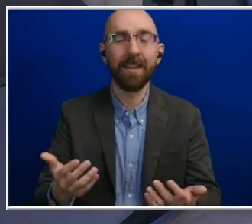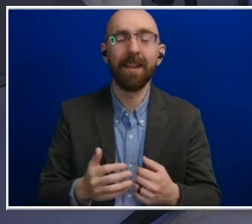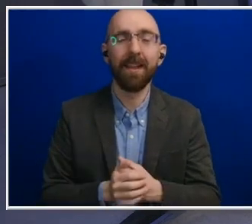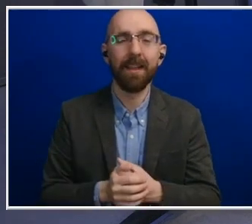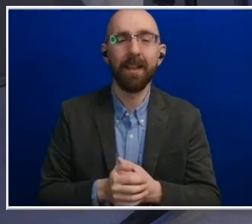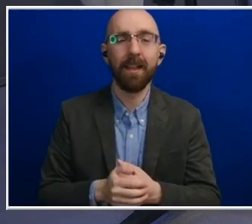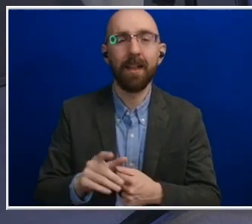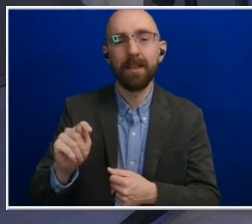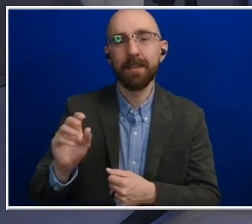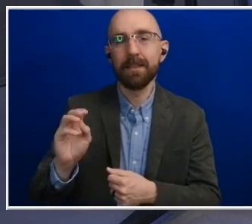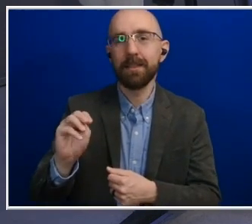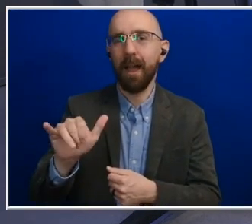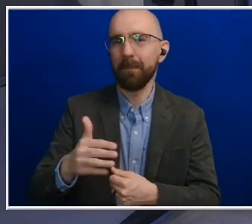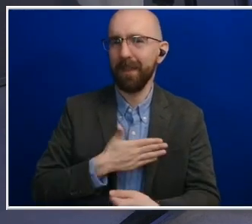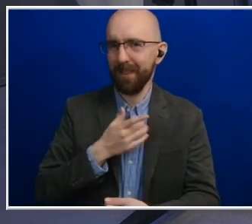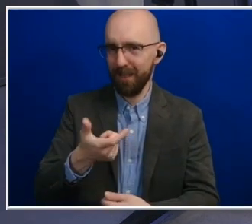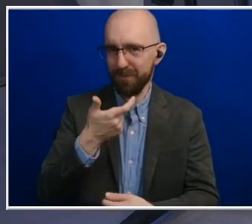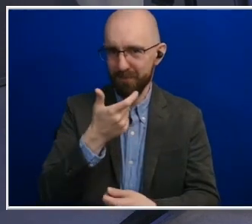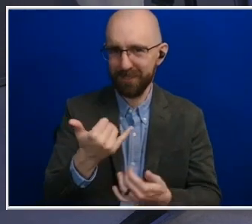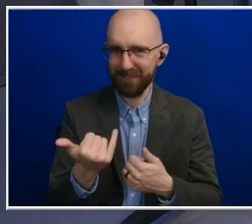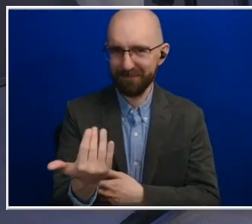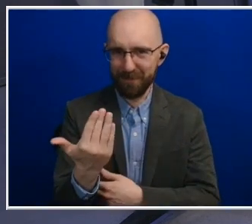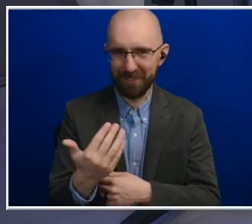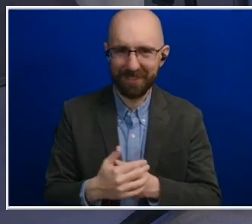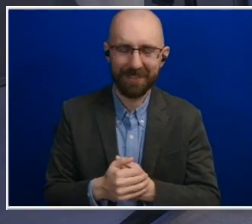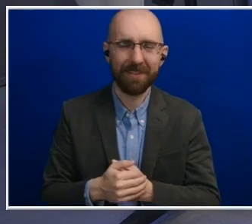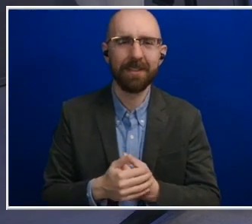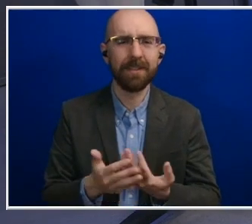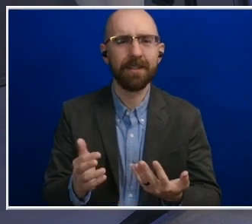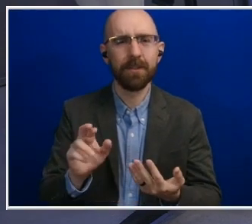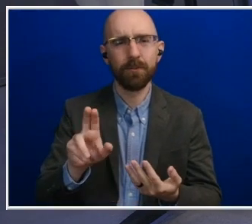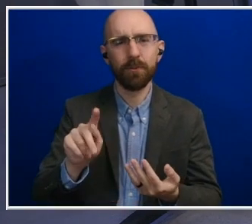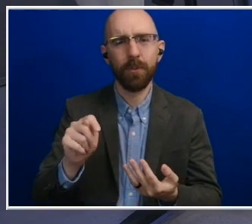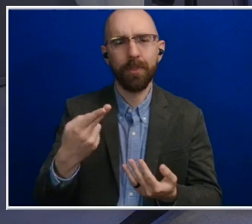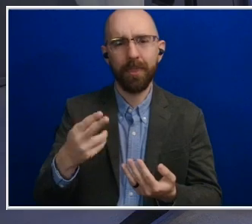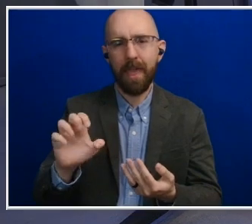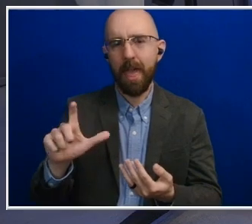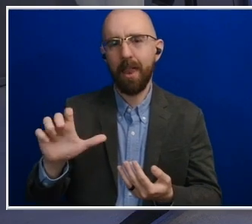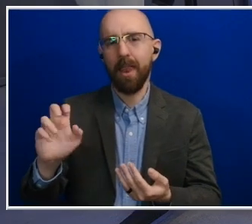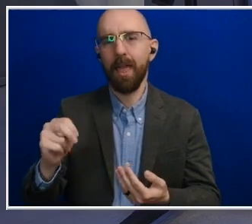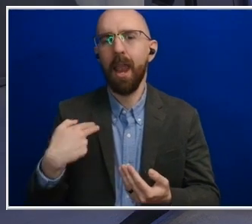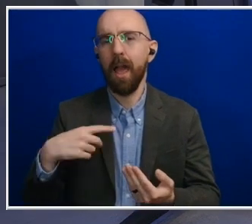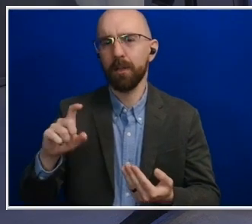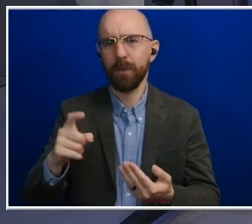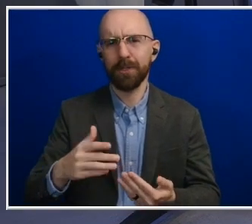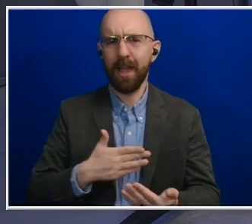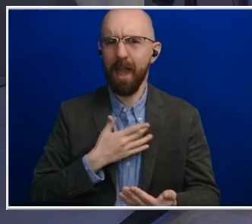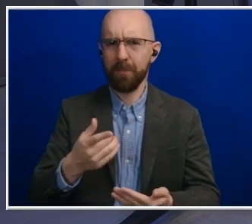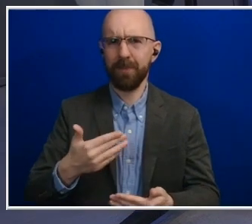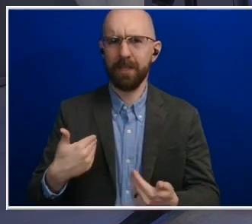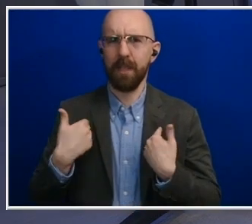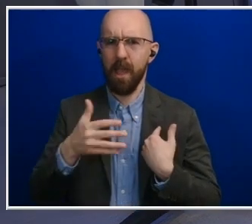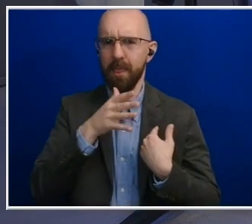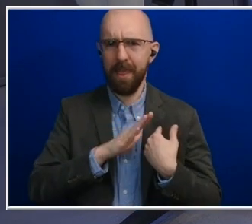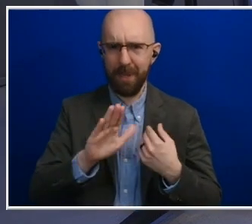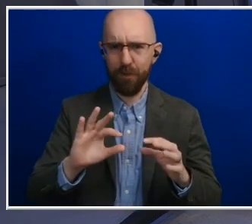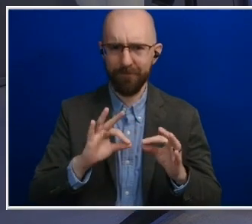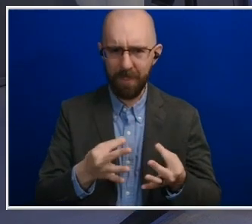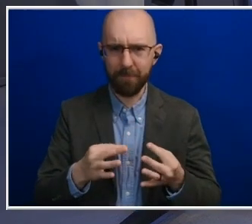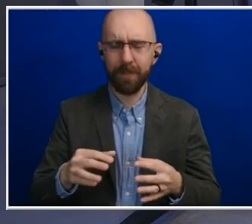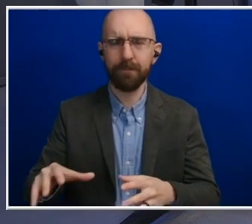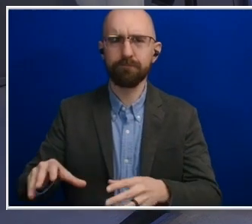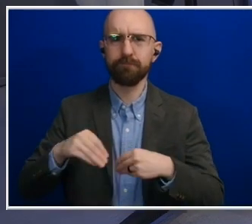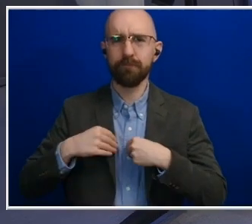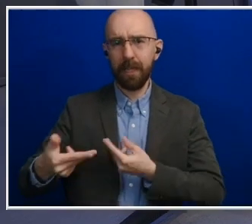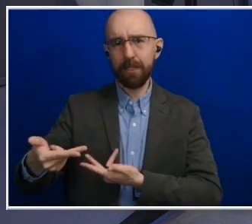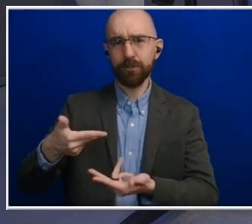glad you're watching this morning. Ruth Ellen has a comment. So happy for this young lady, her family, and taking on an exchange